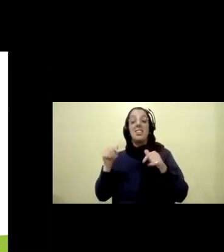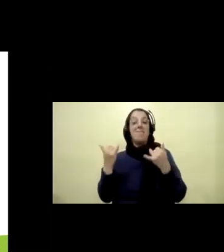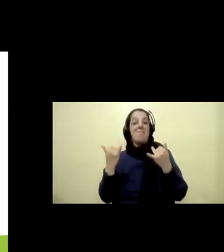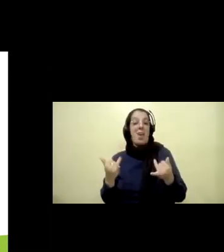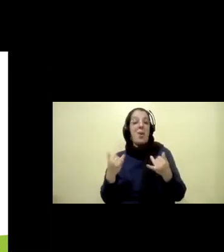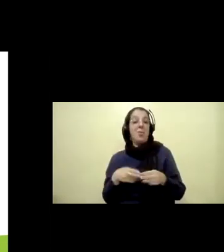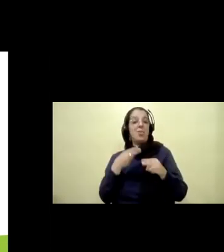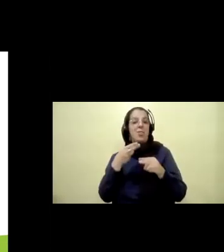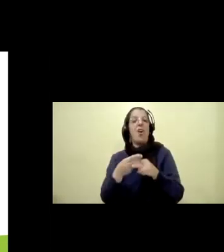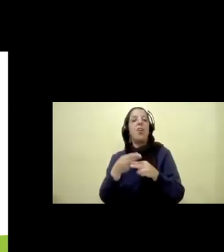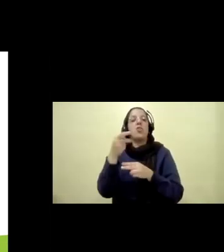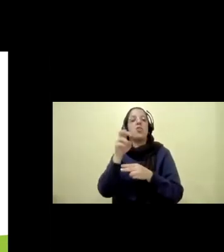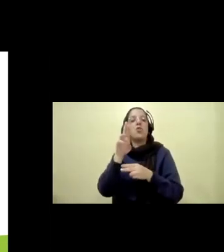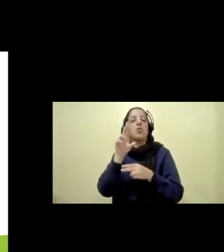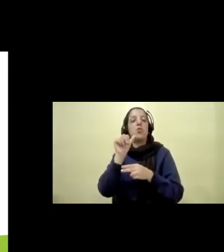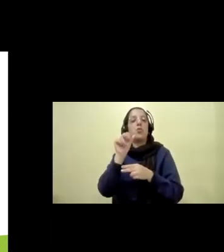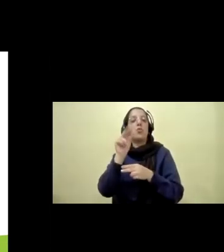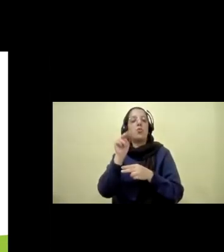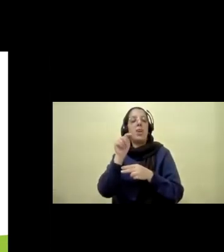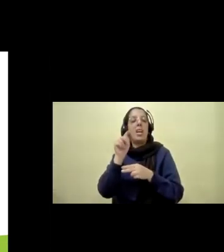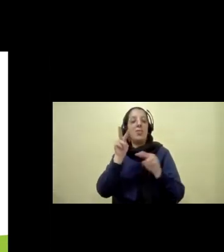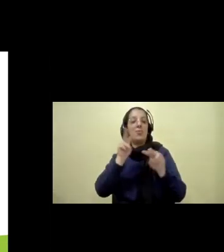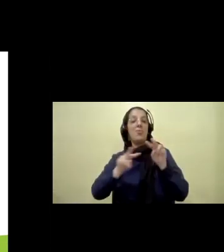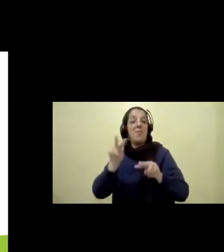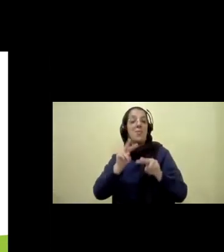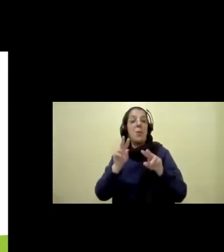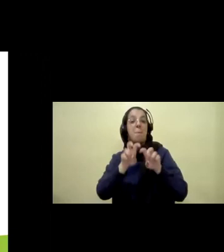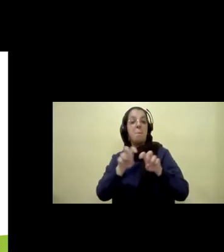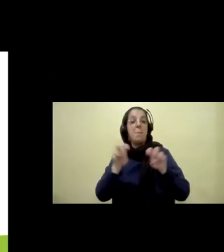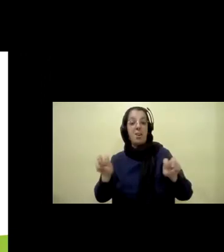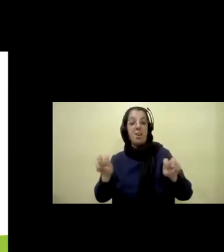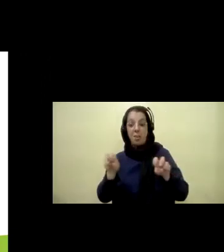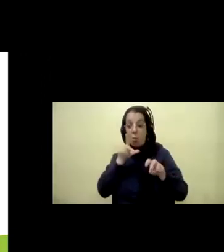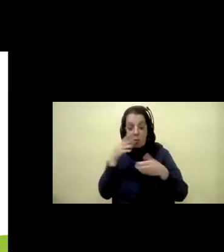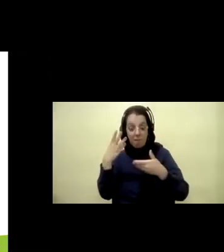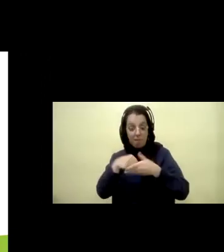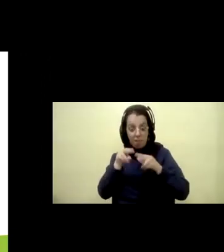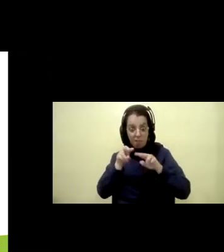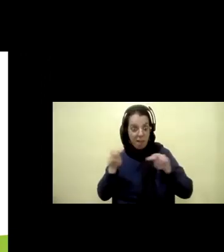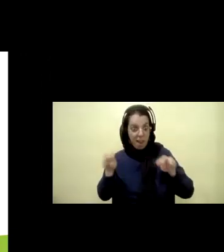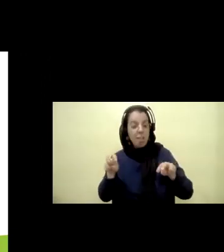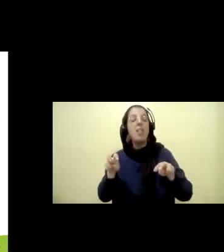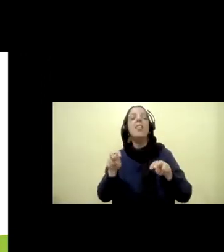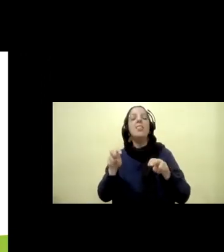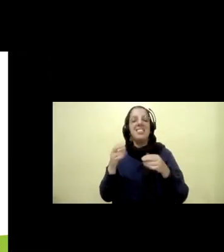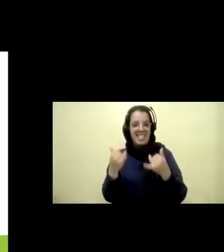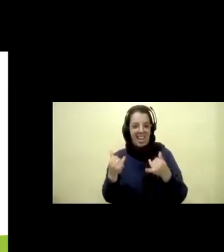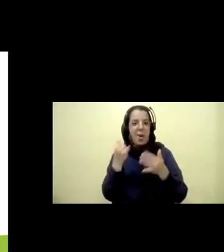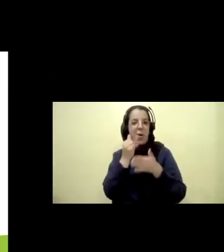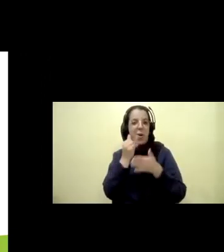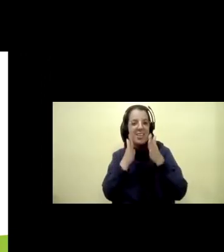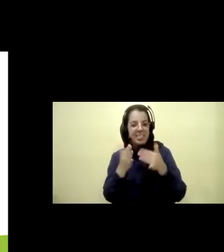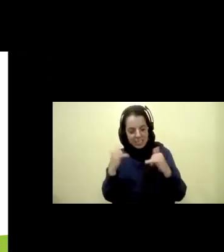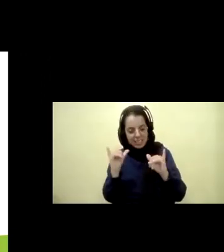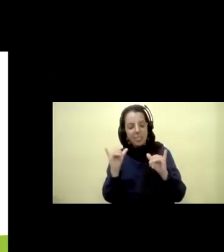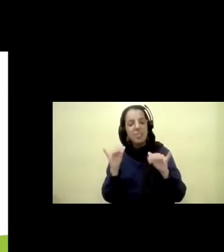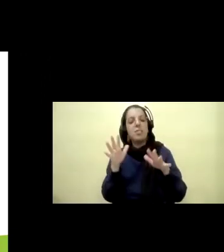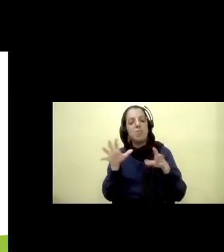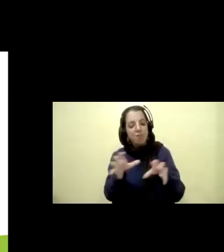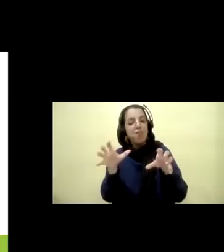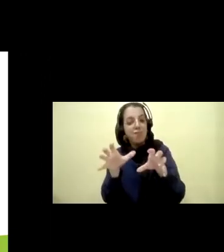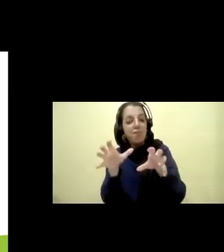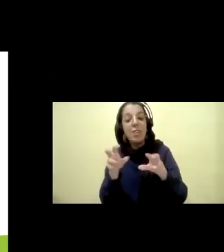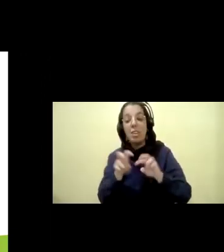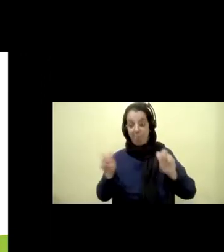review panel is composed of practicing artists. So that's how your grant is decided. And for this particular program,